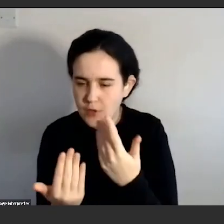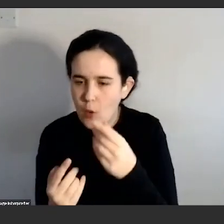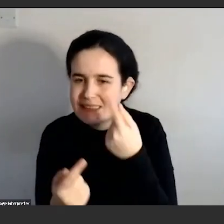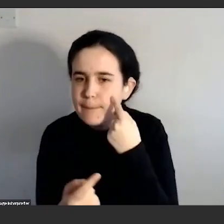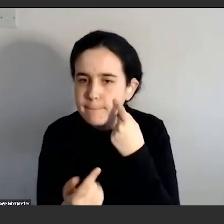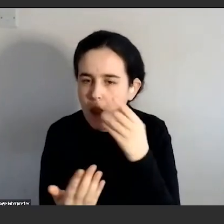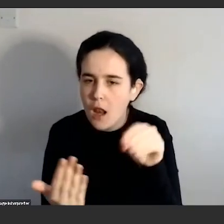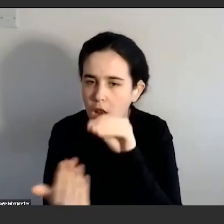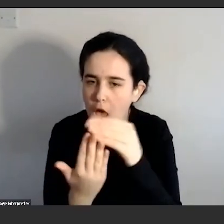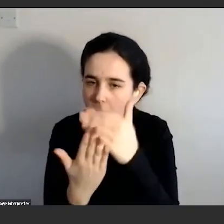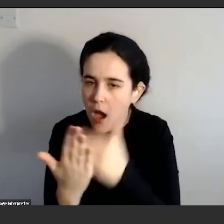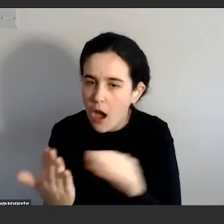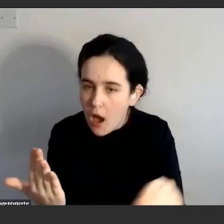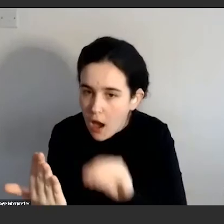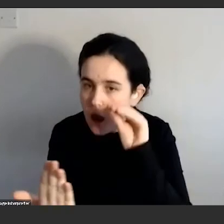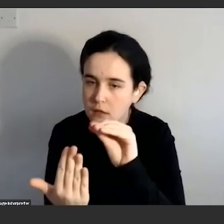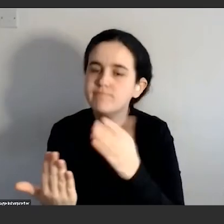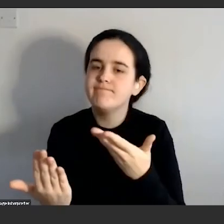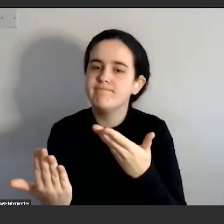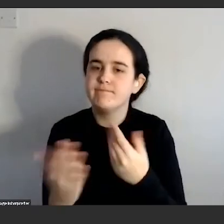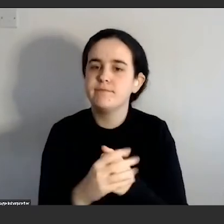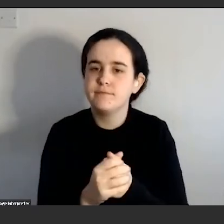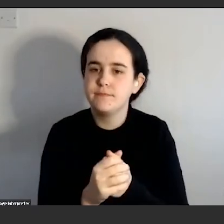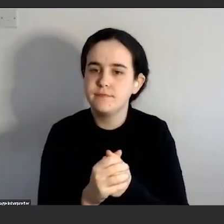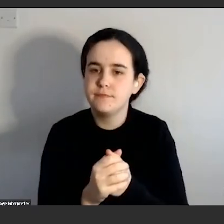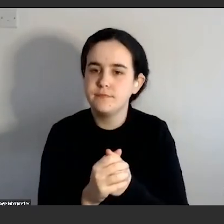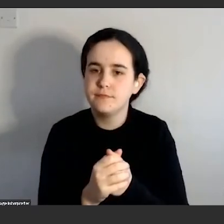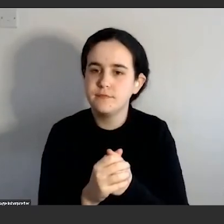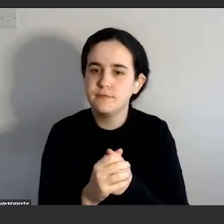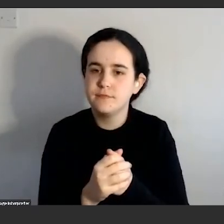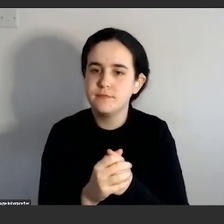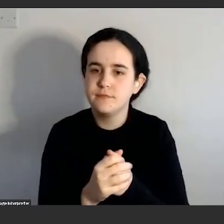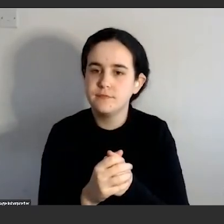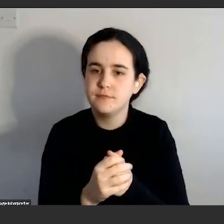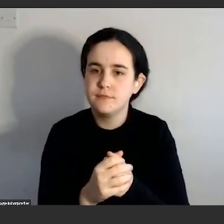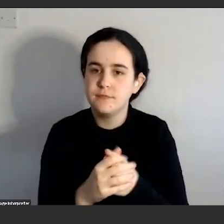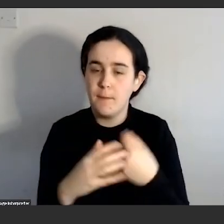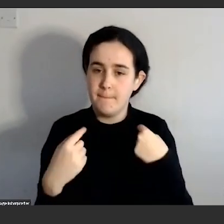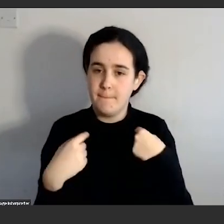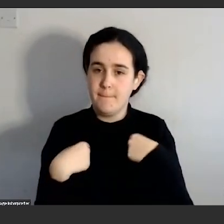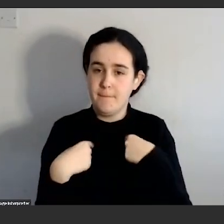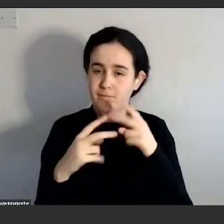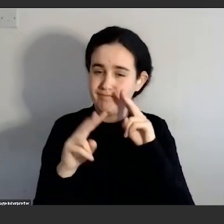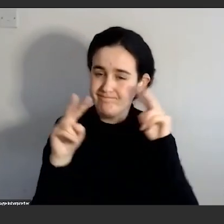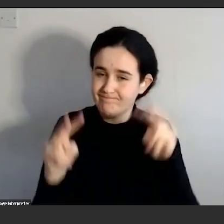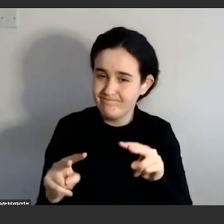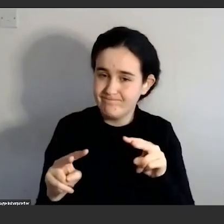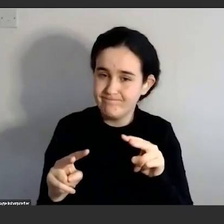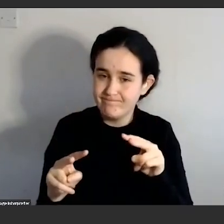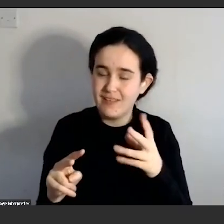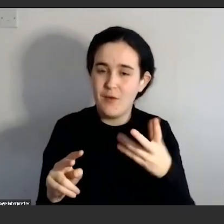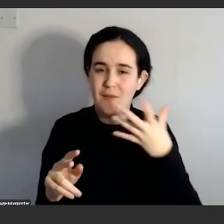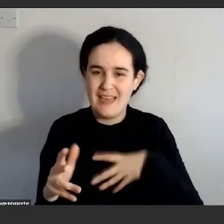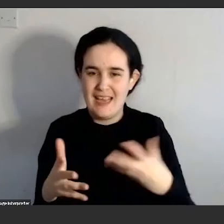you had one sentence, one final message for this pre-summit meeting, looking ahead to the Global Disability Summit, what would